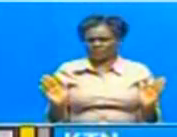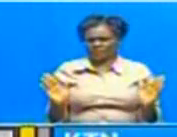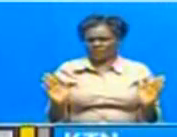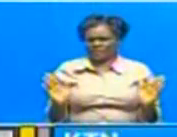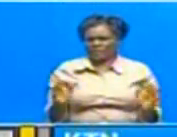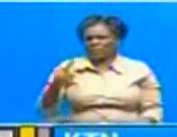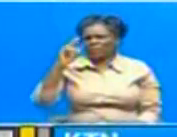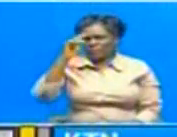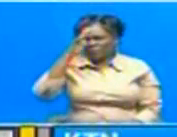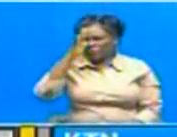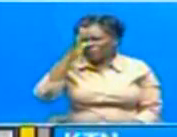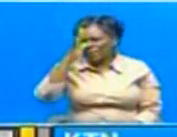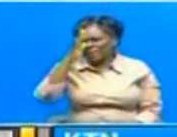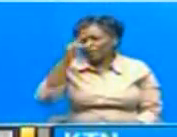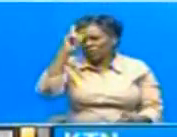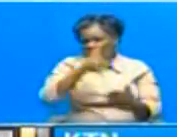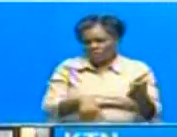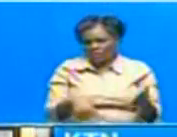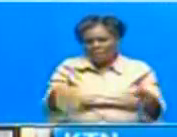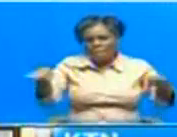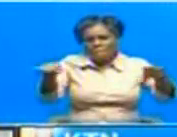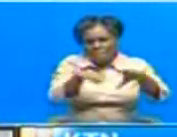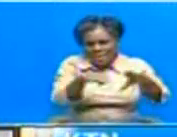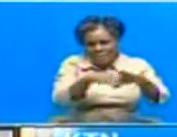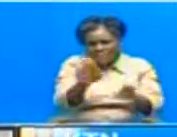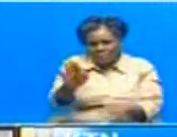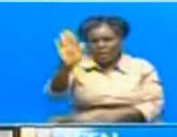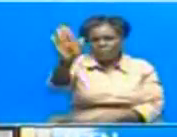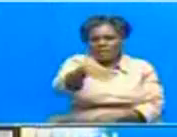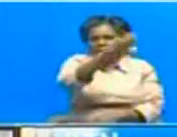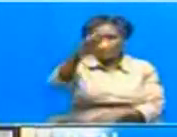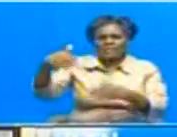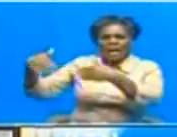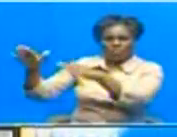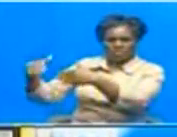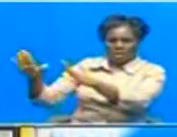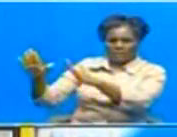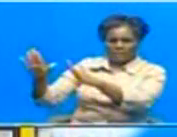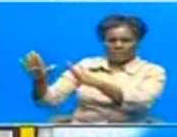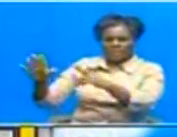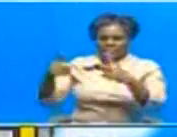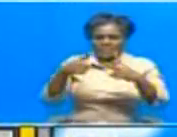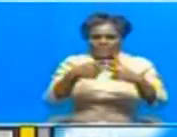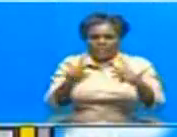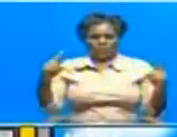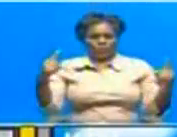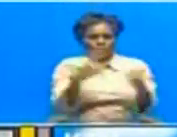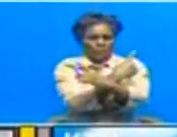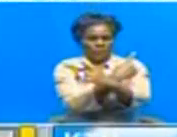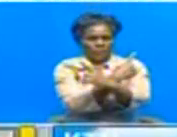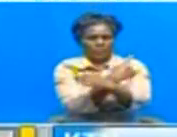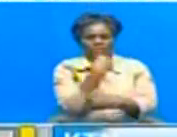that you see some of the same members of Parliament now outside beginning to sing a completely different